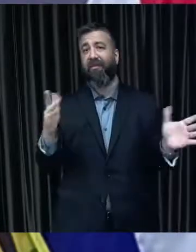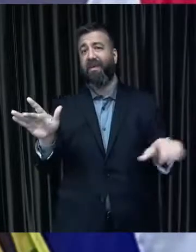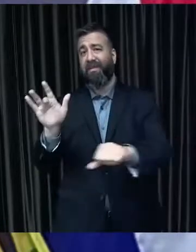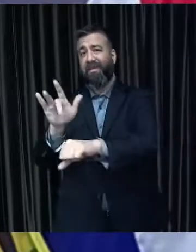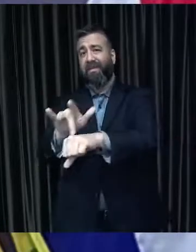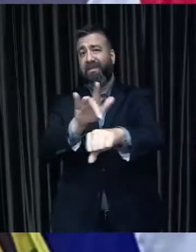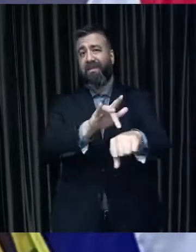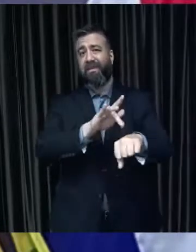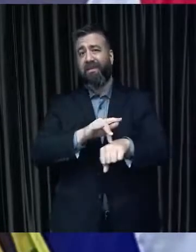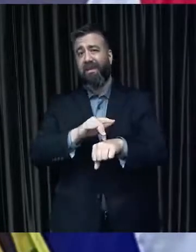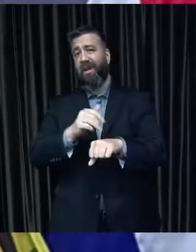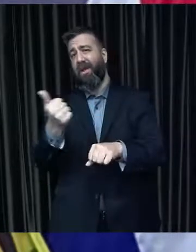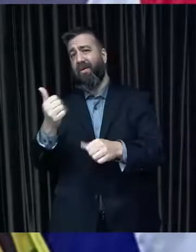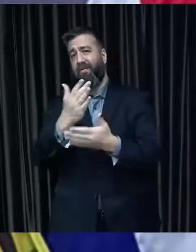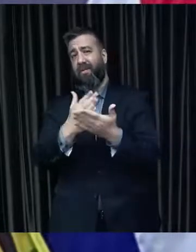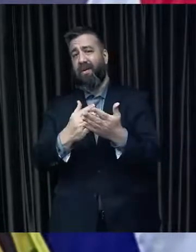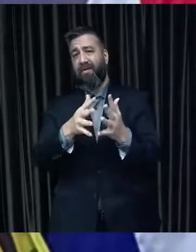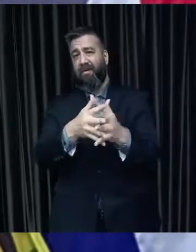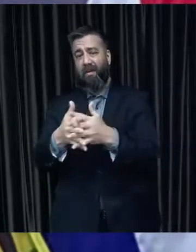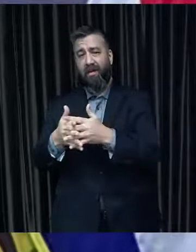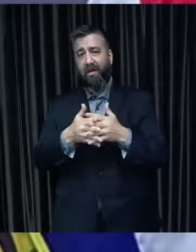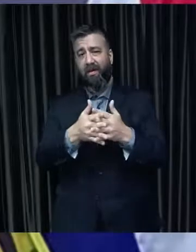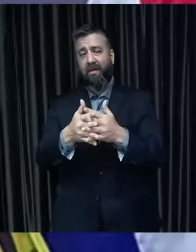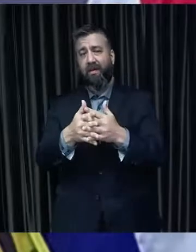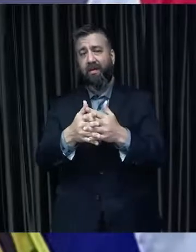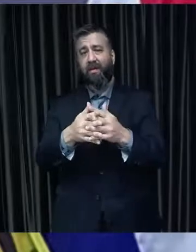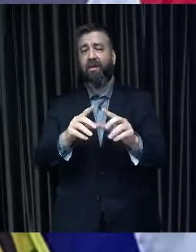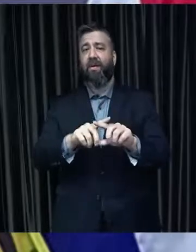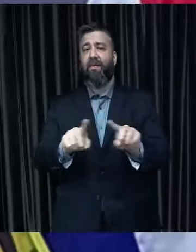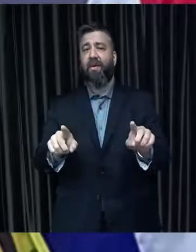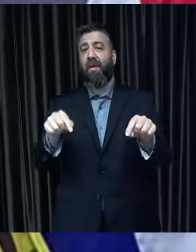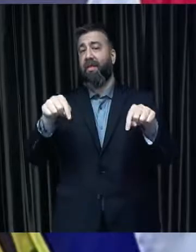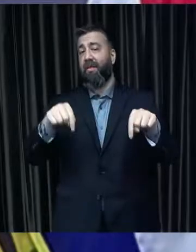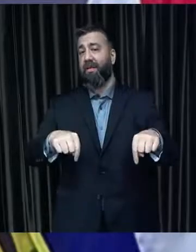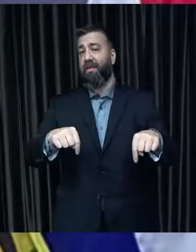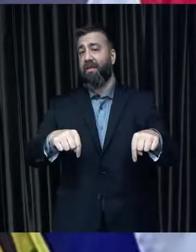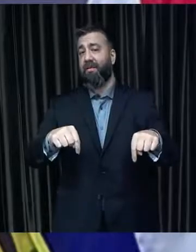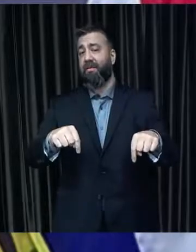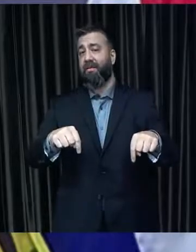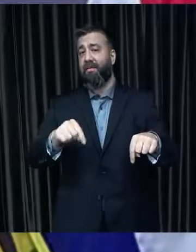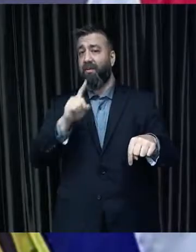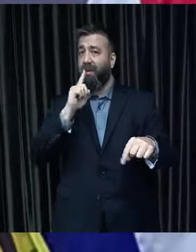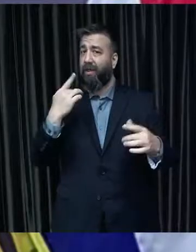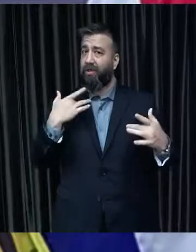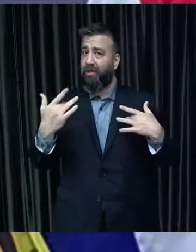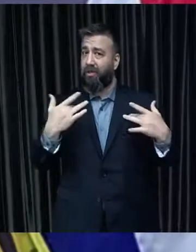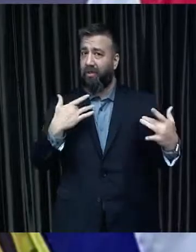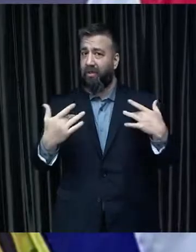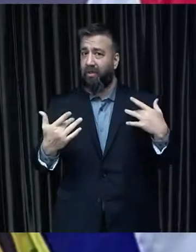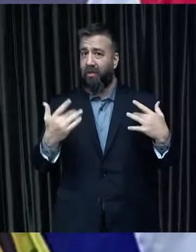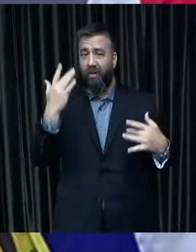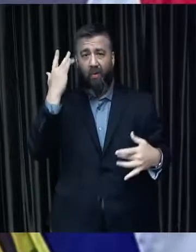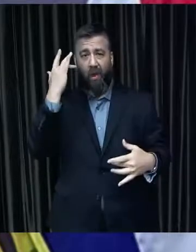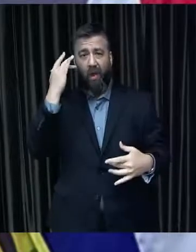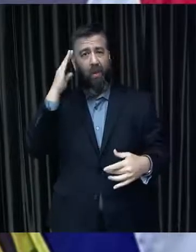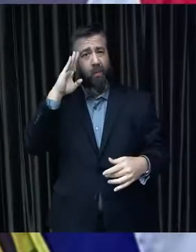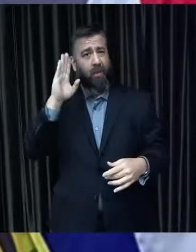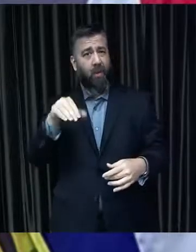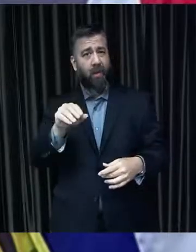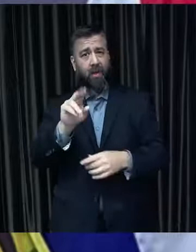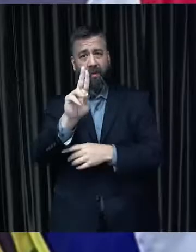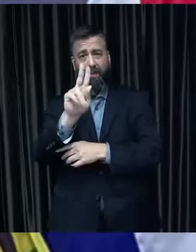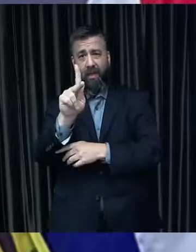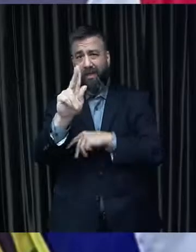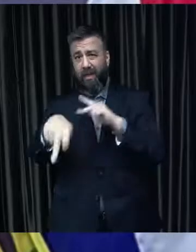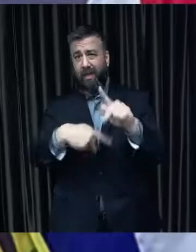country, in other parts of our country. But this is concerning because we know that this variant is